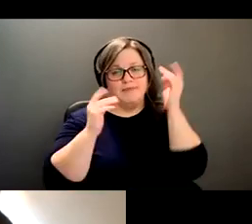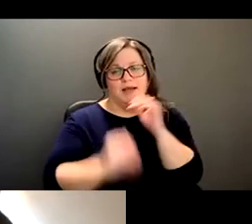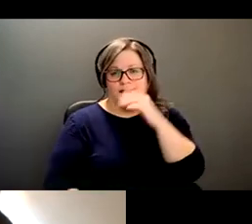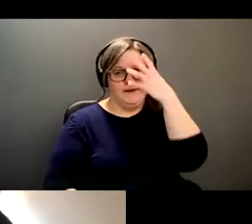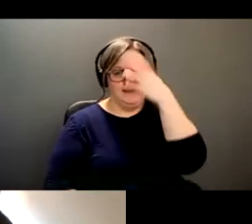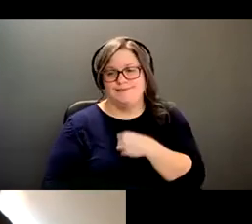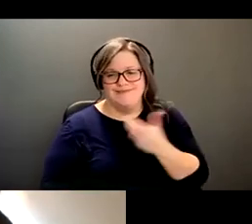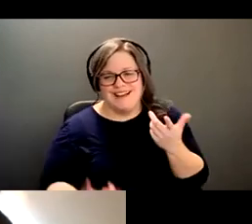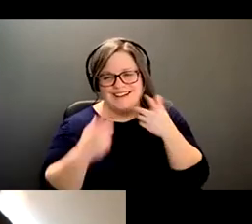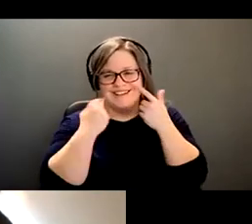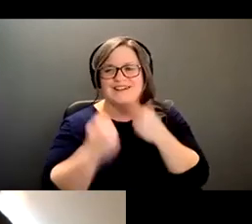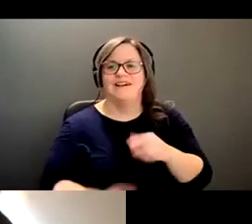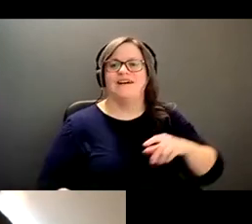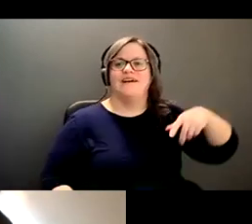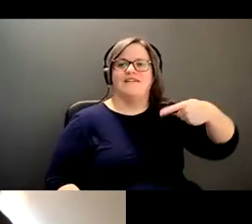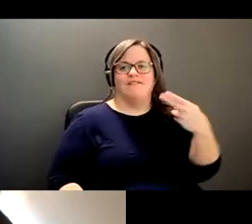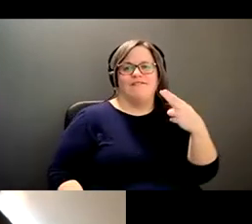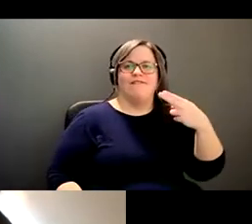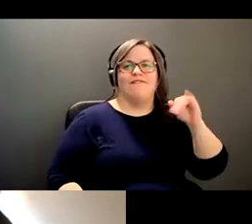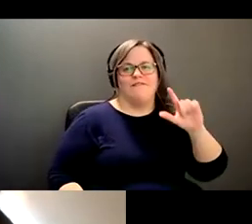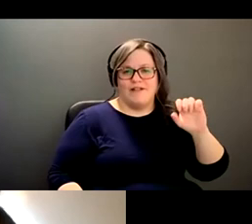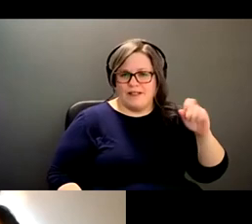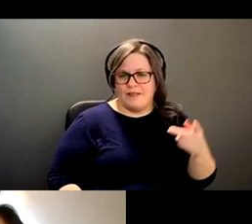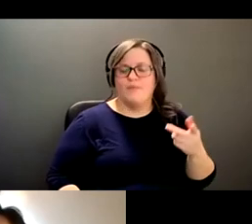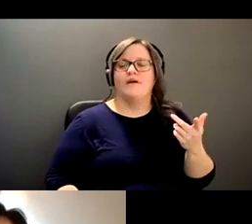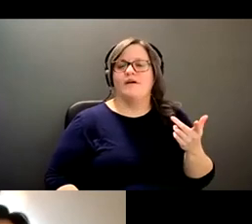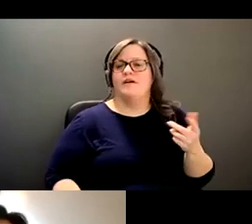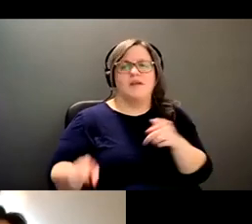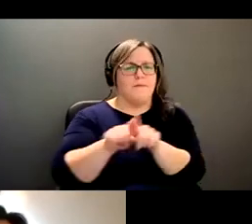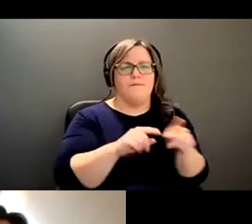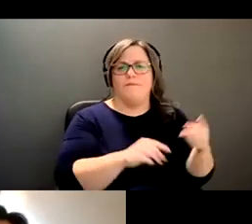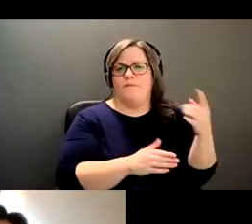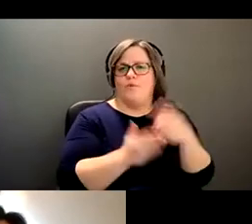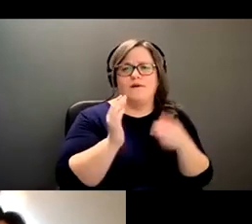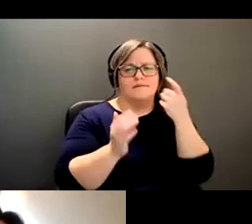that brings us back to what we were talking about just before about accountability, right?